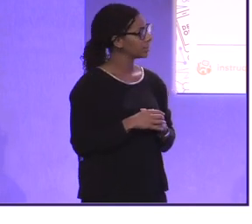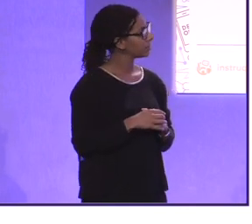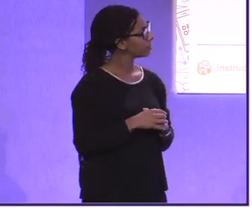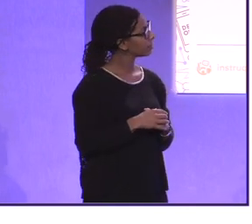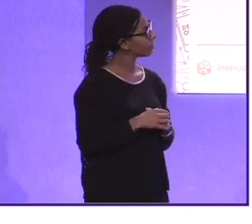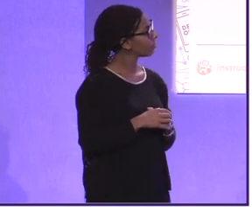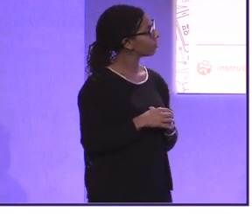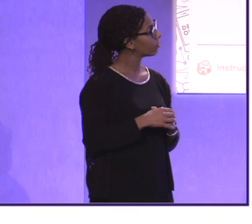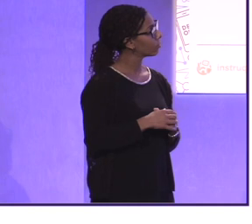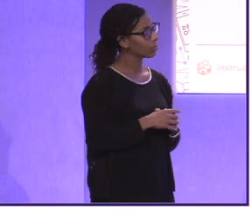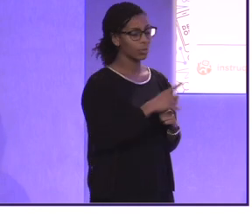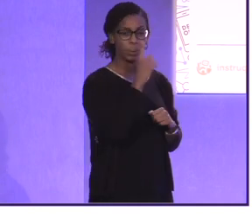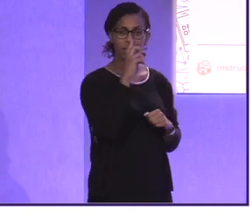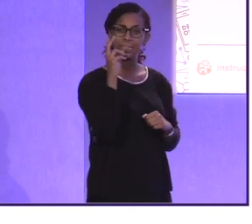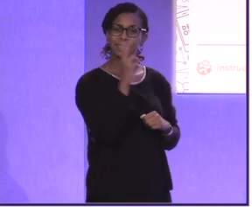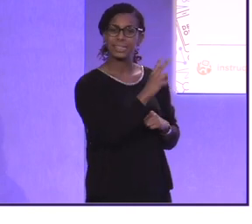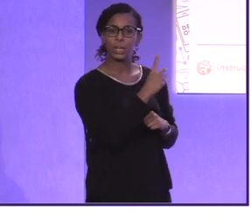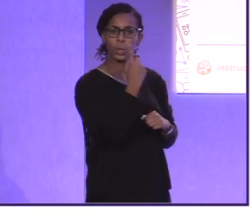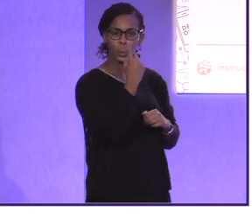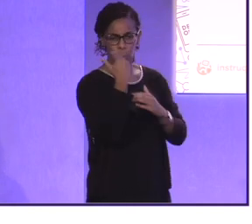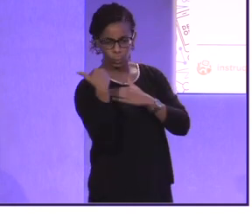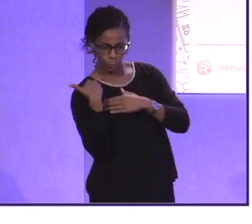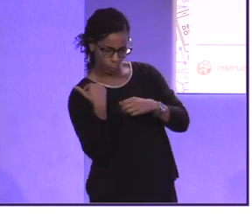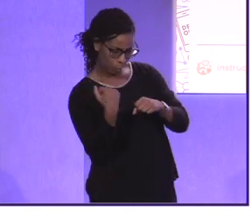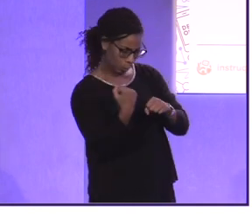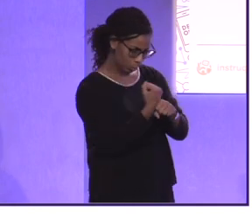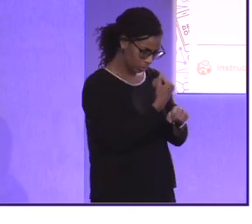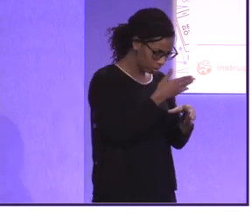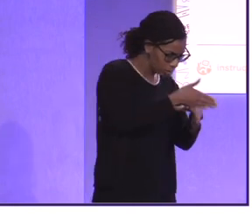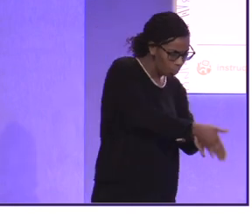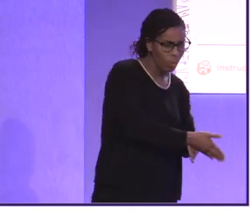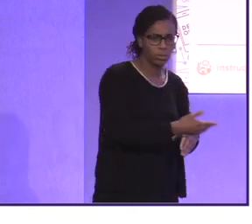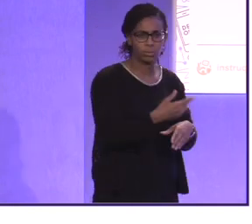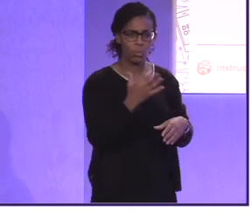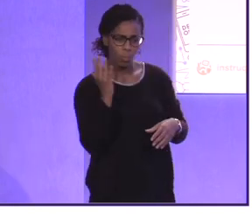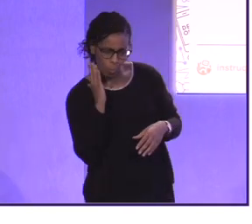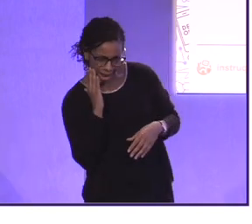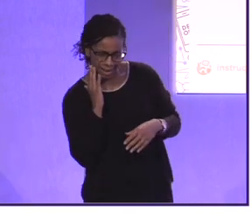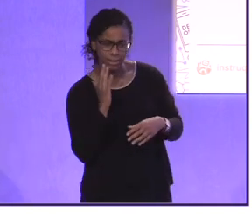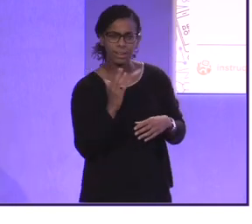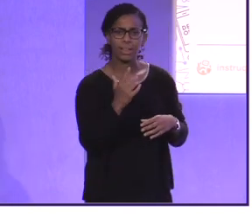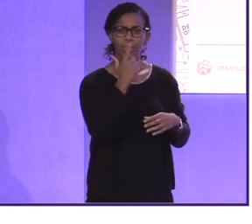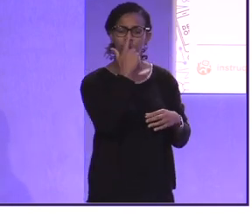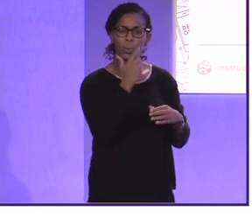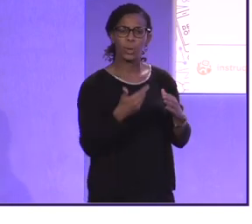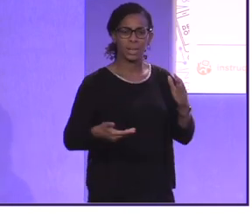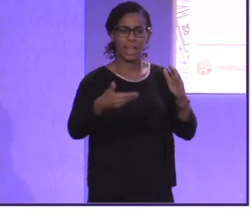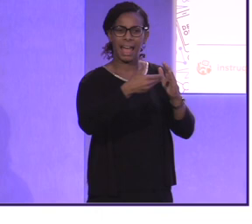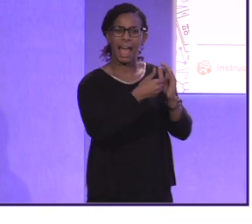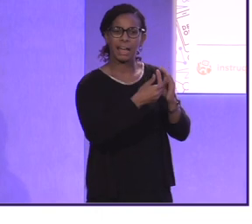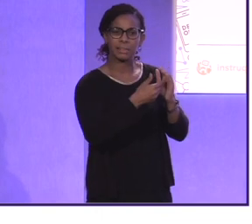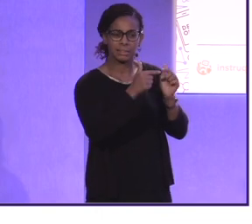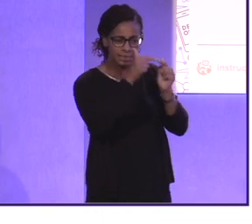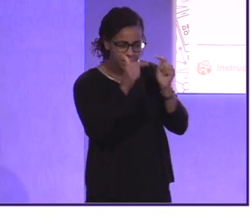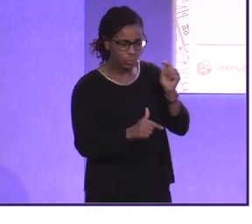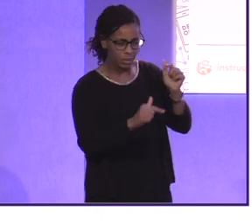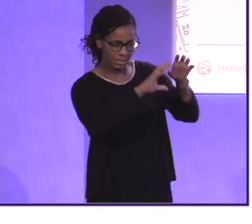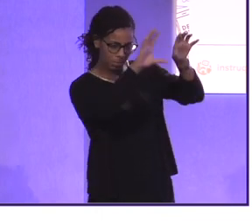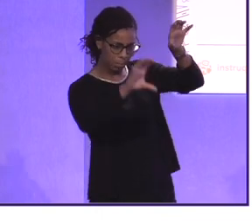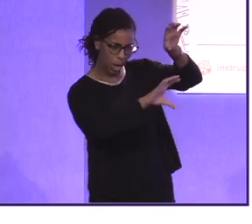what's happening, who is doing what, possibly when, and then you can model additional things below. So for instance,